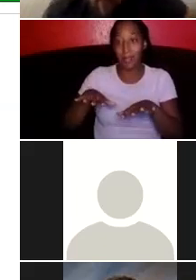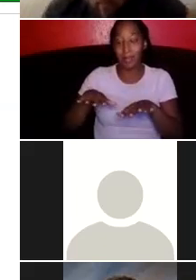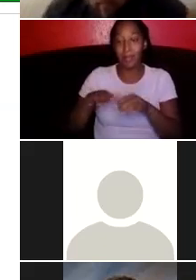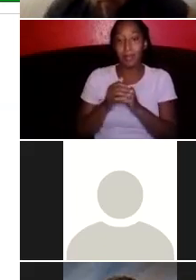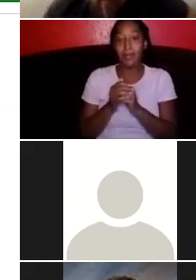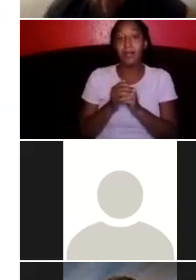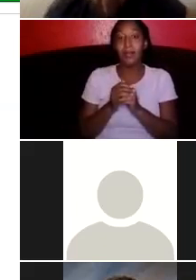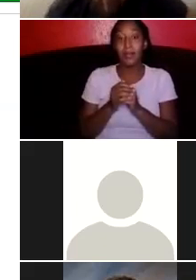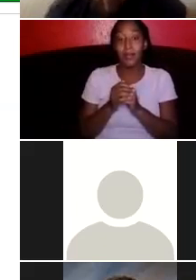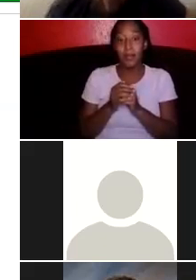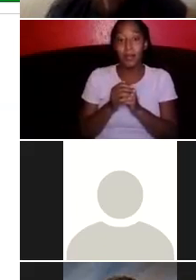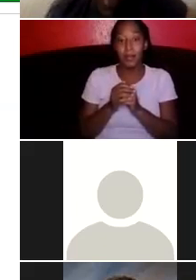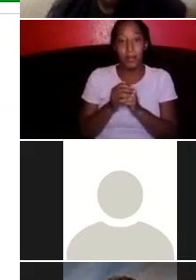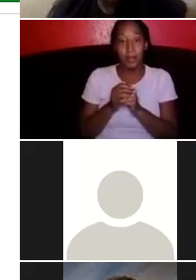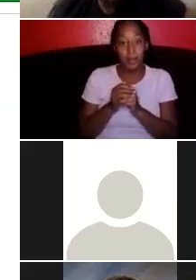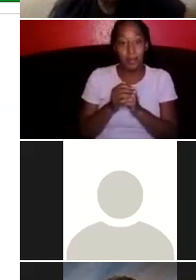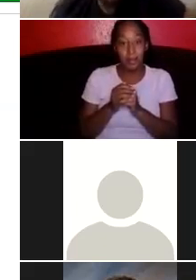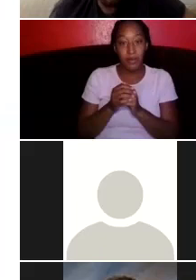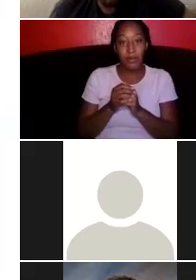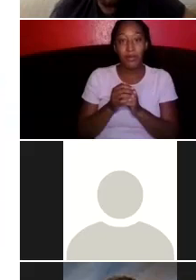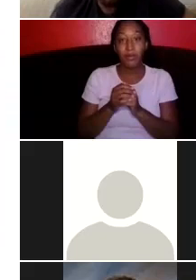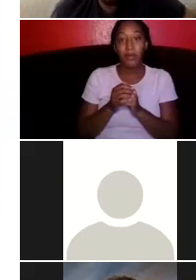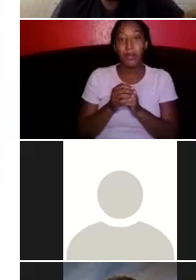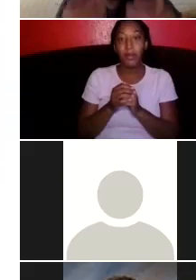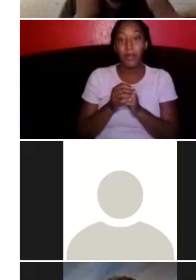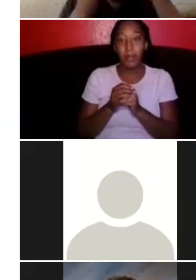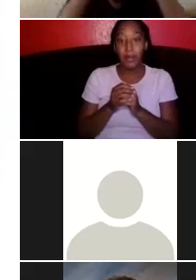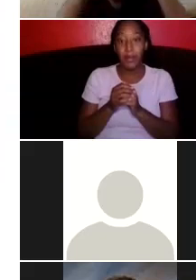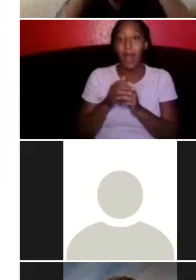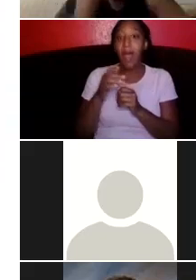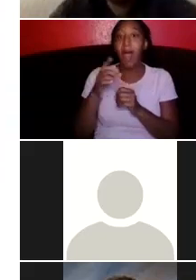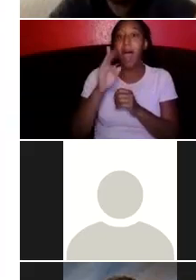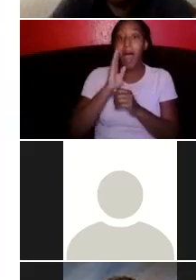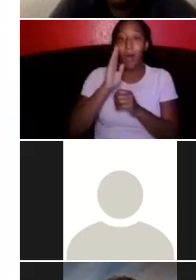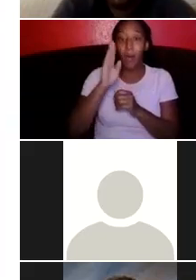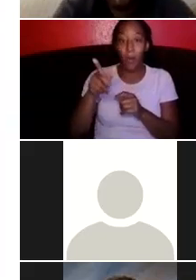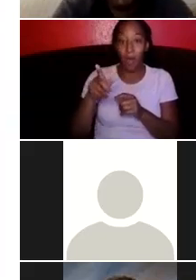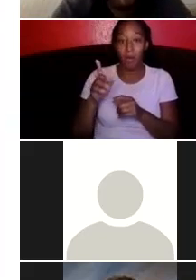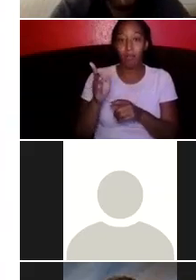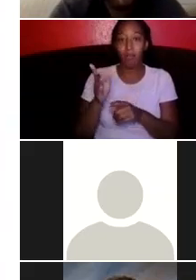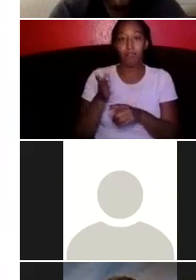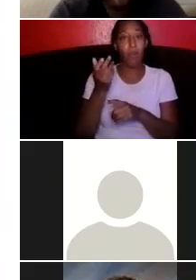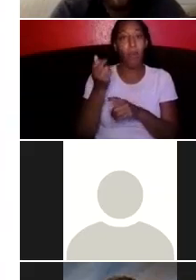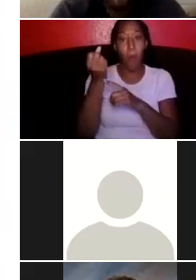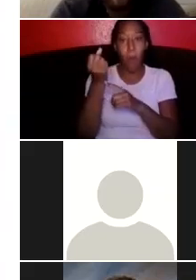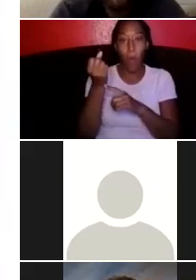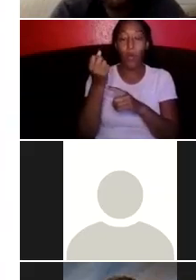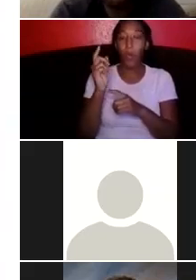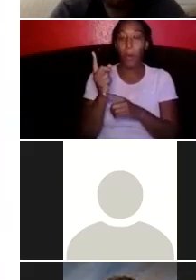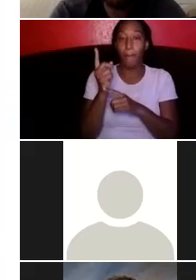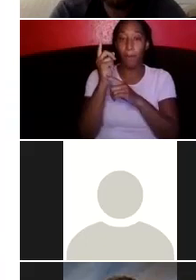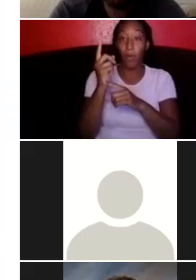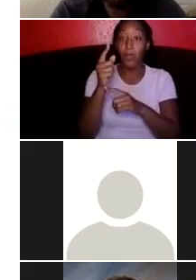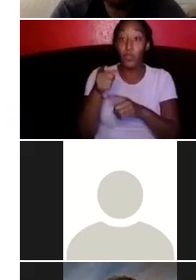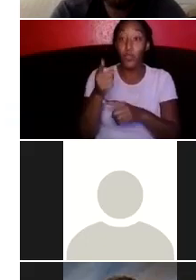here for a moment. And if you have any questions on anything I said regarding the project and the